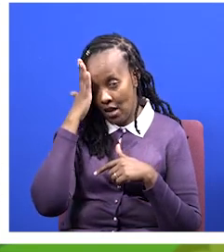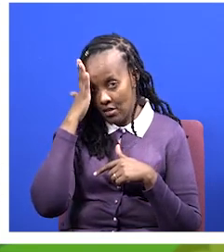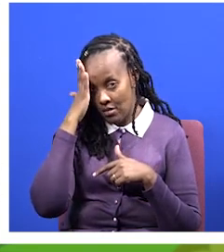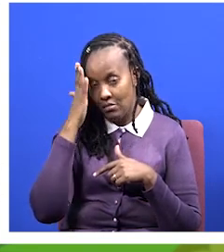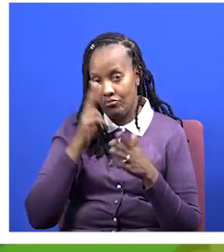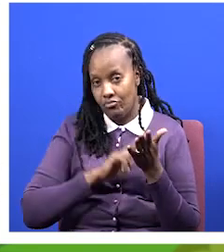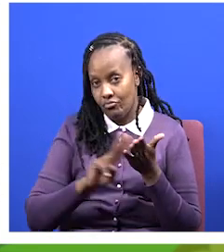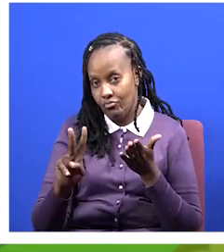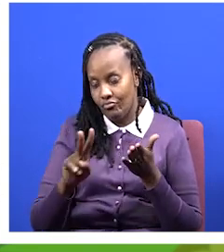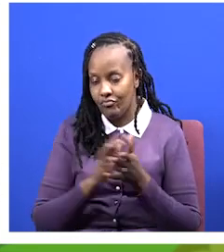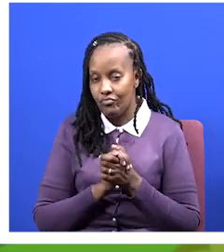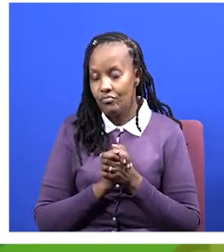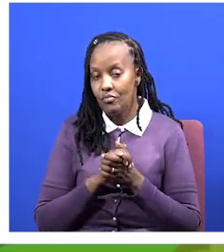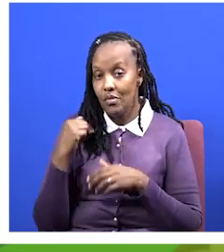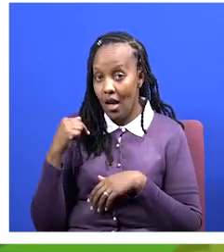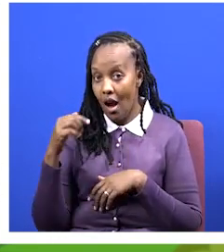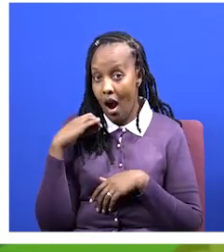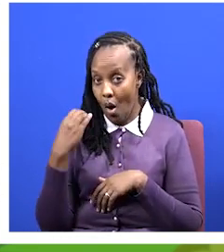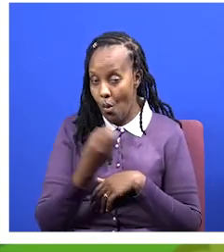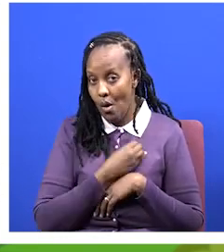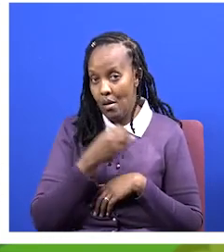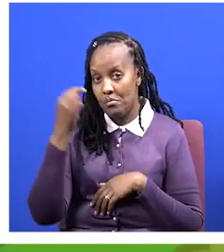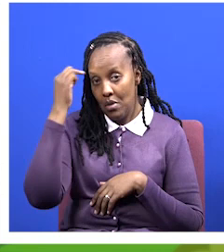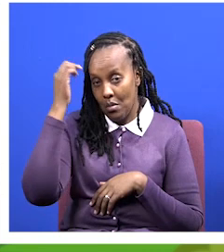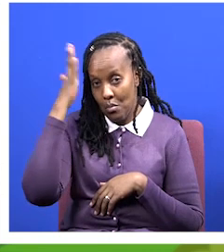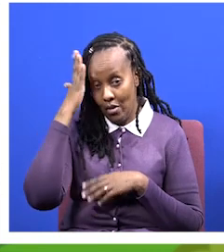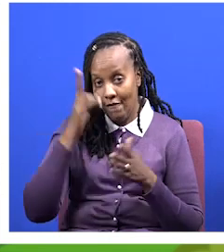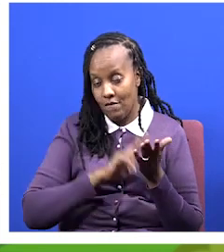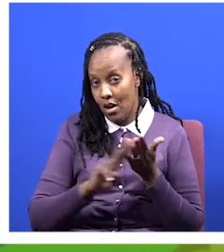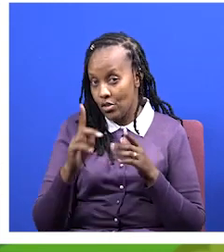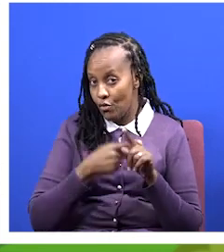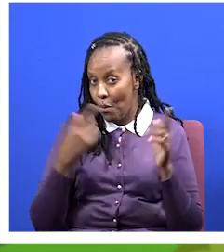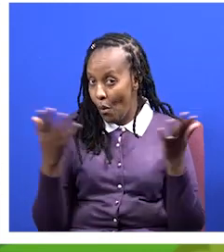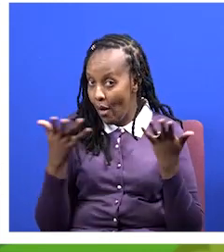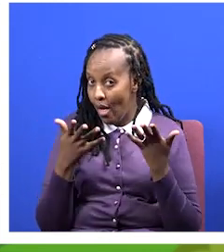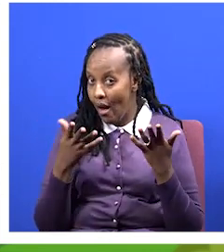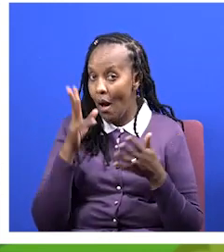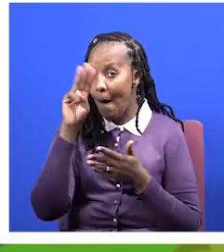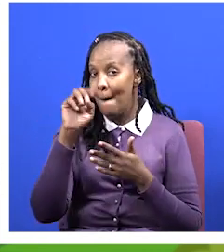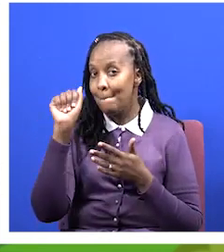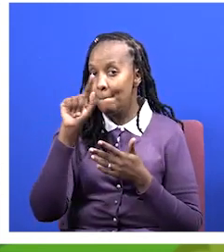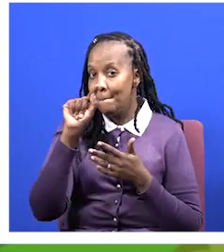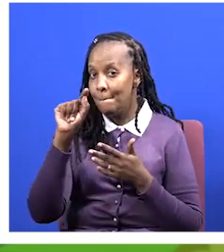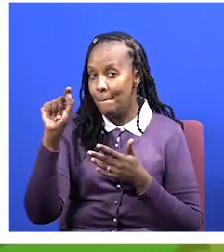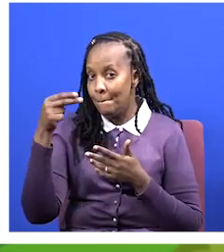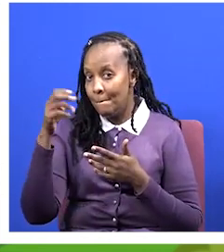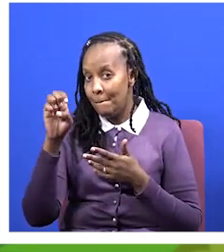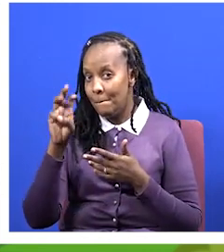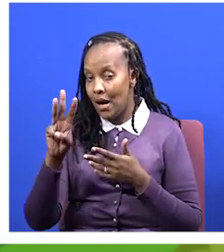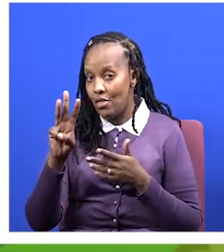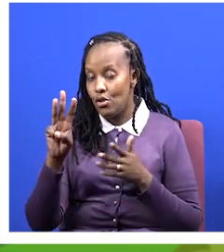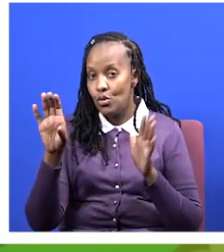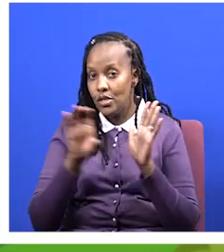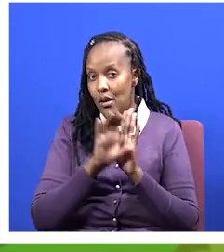today. Our memory verse for today is taken from Matthew 5,